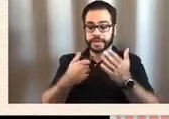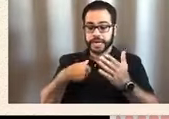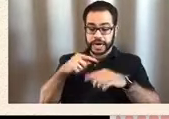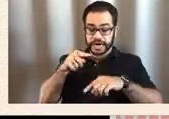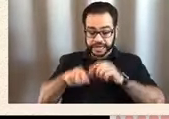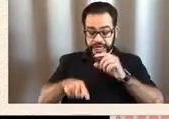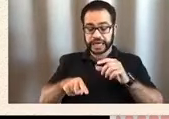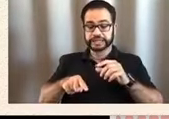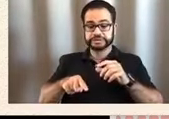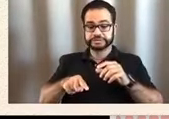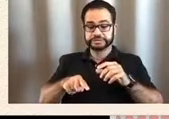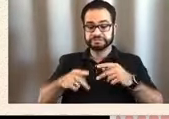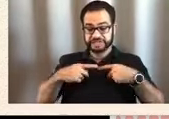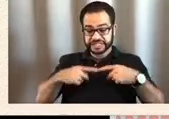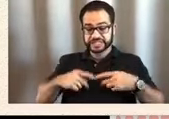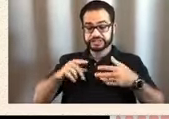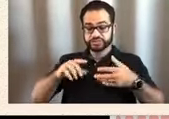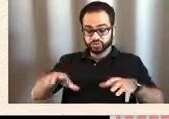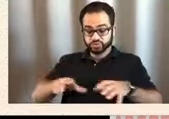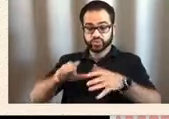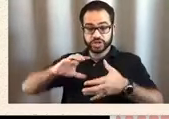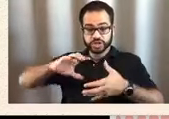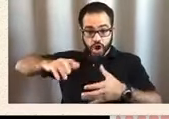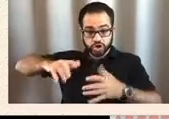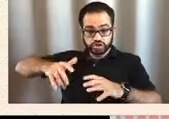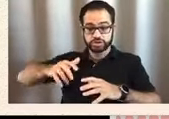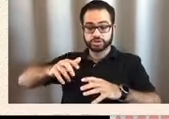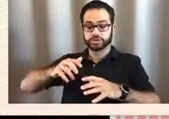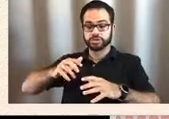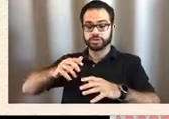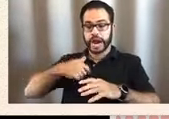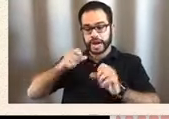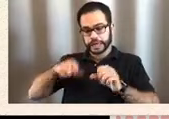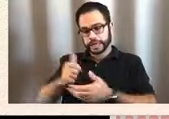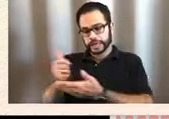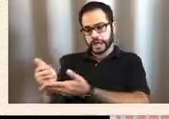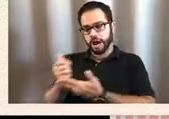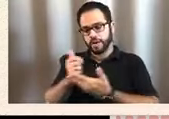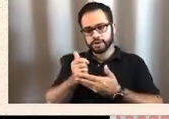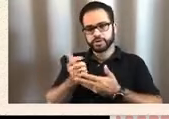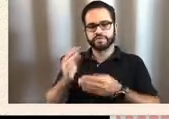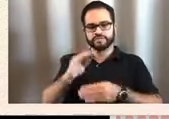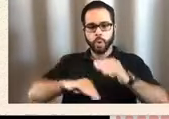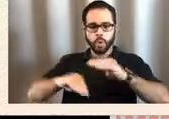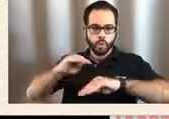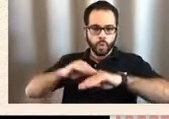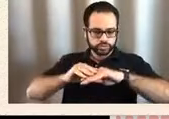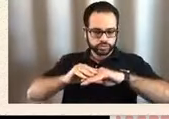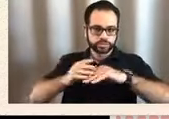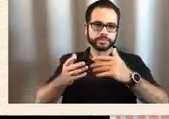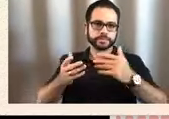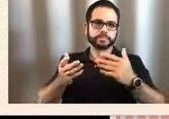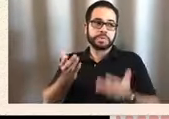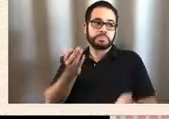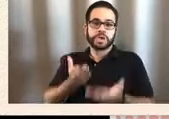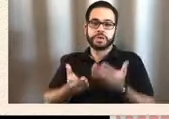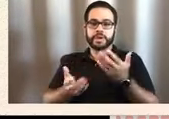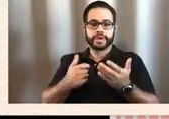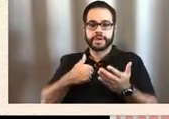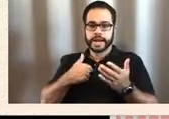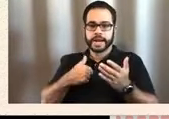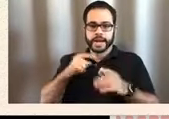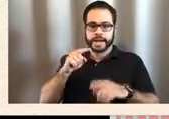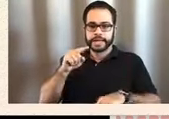need assistance doing the laundry, but I can help fold the laundry. I may not be able to